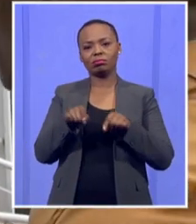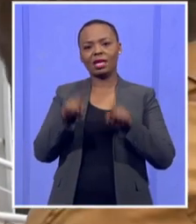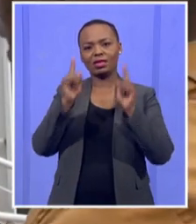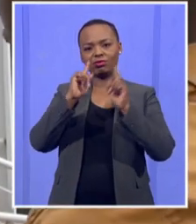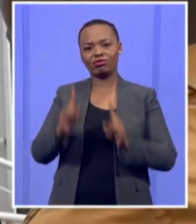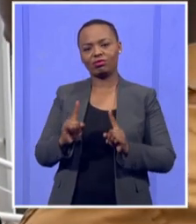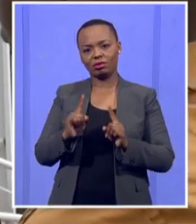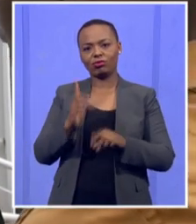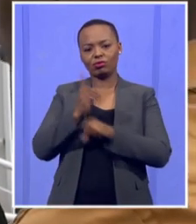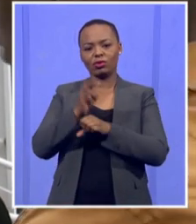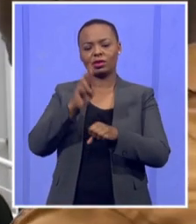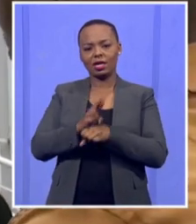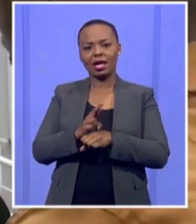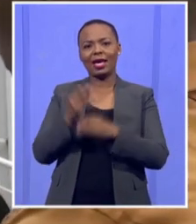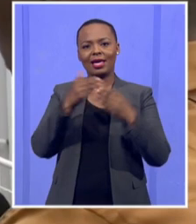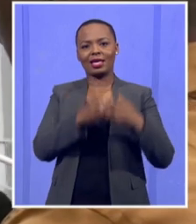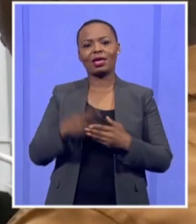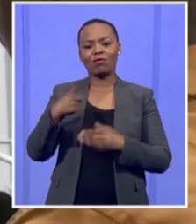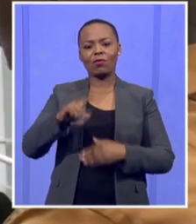Africa.